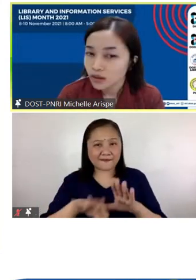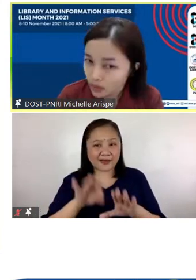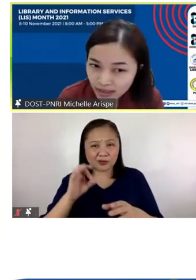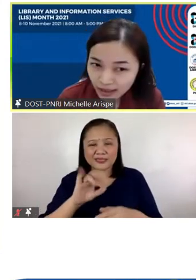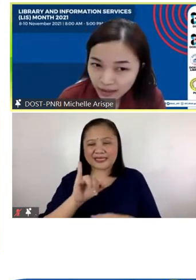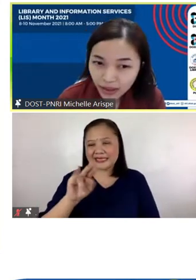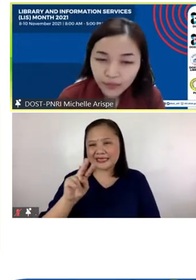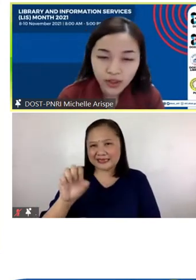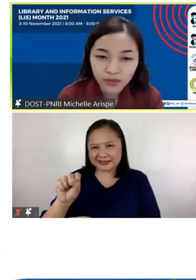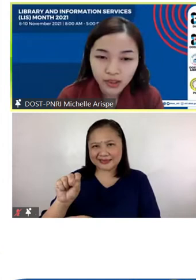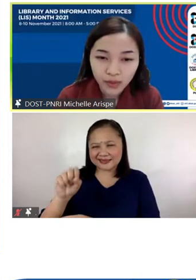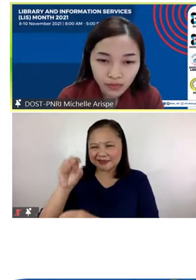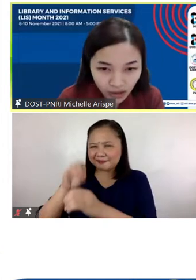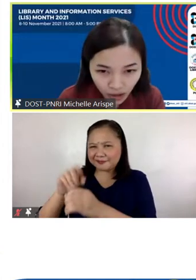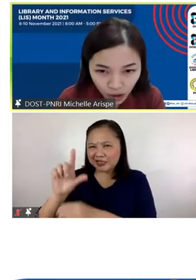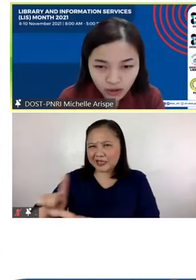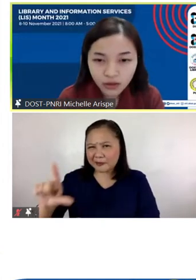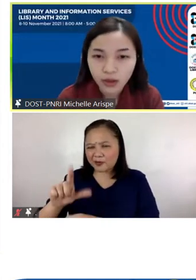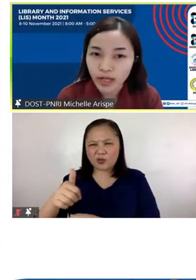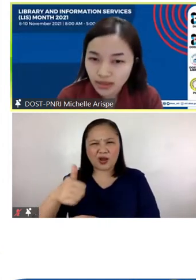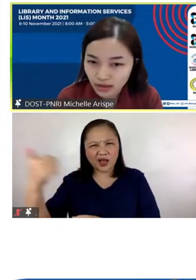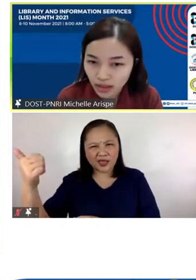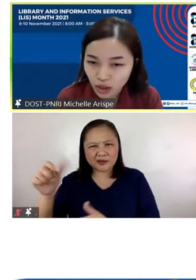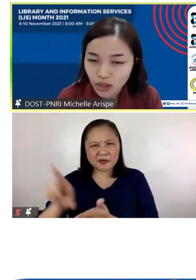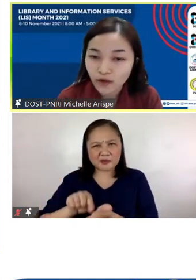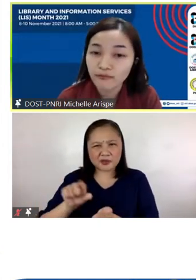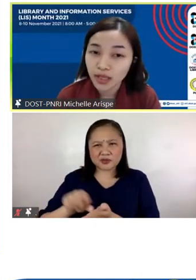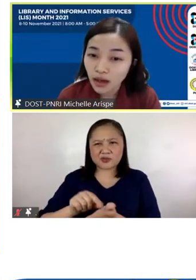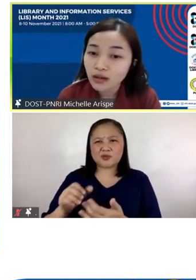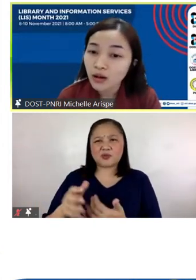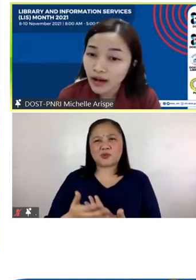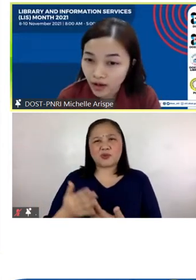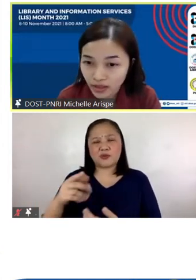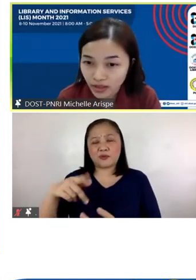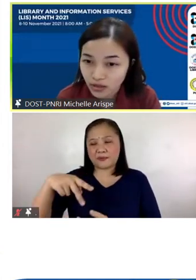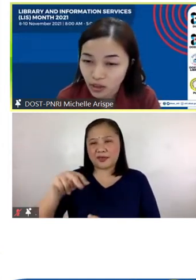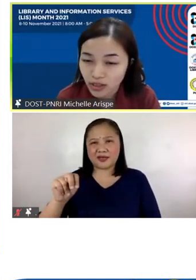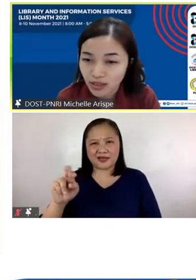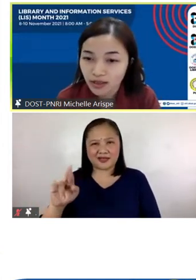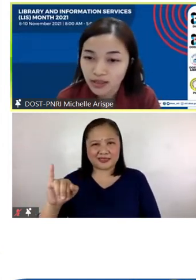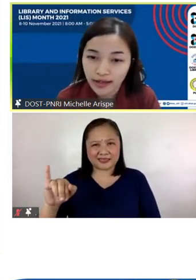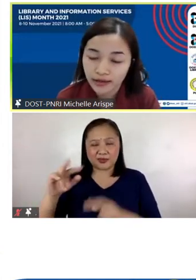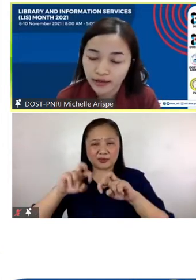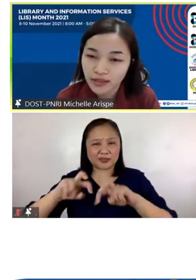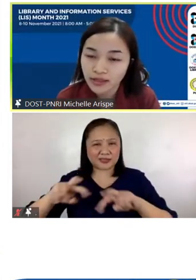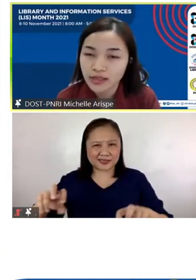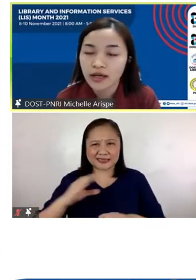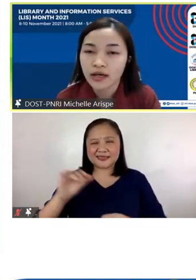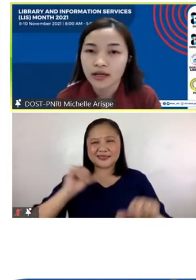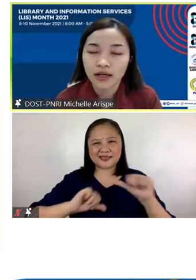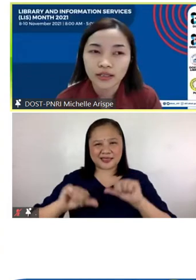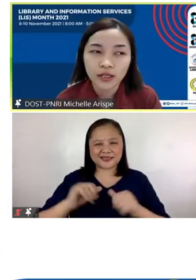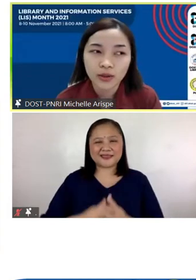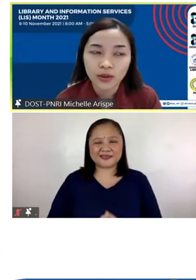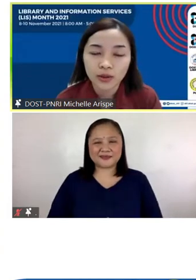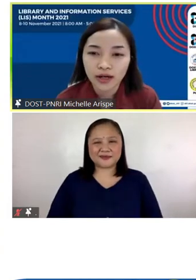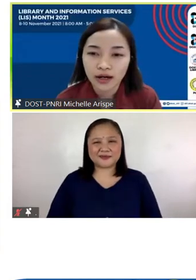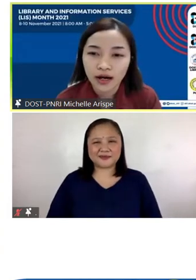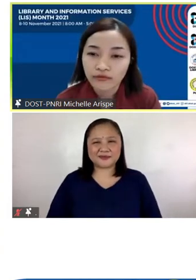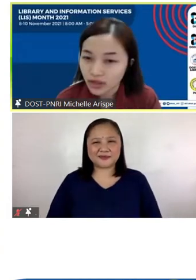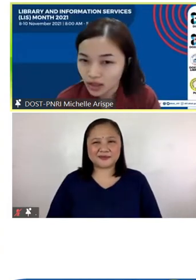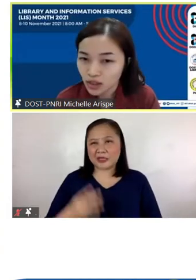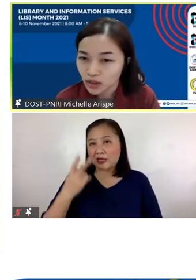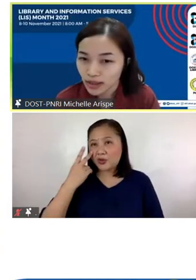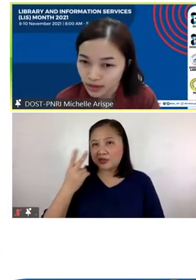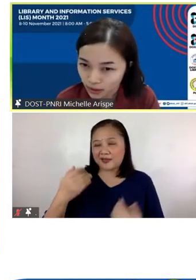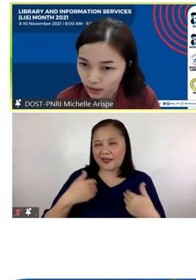or kung saan man, probably publications or presentations of PNRI researchers and scientists, nakita nyo